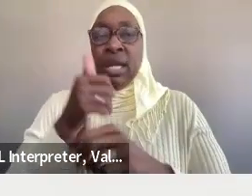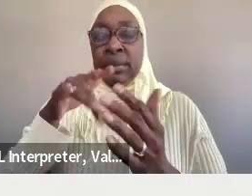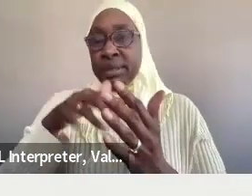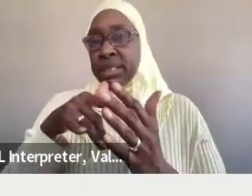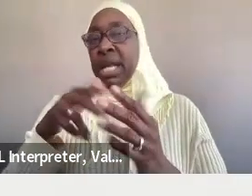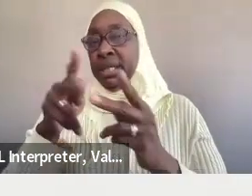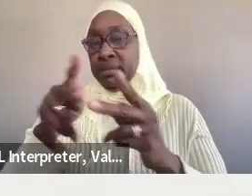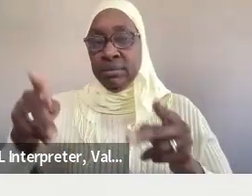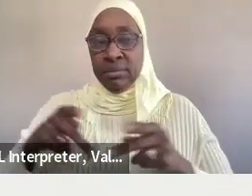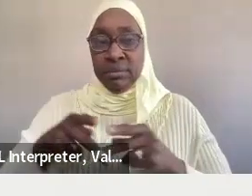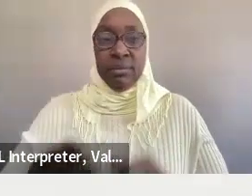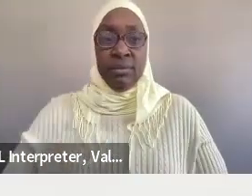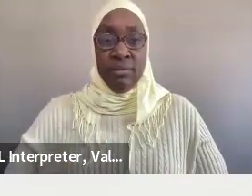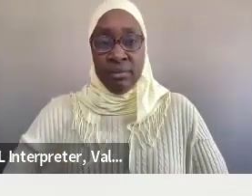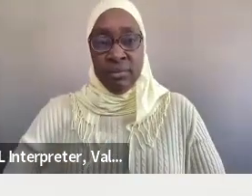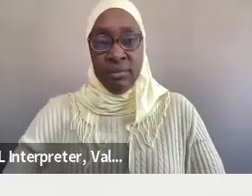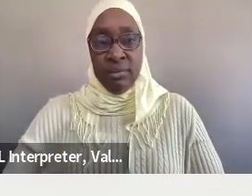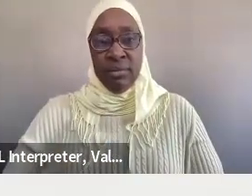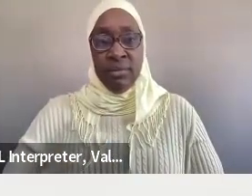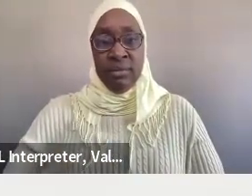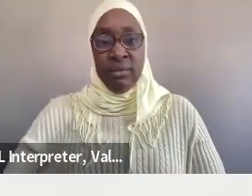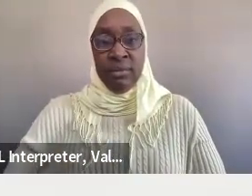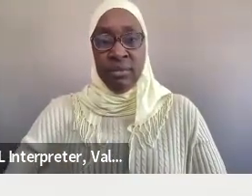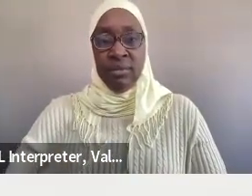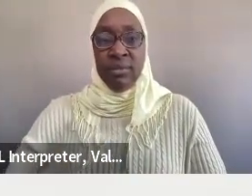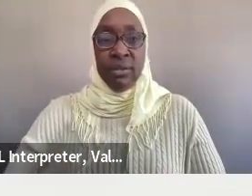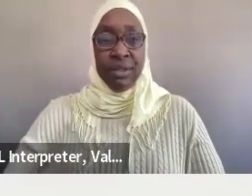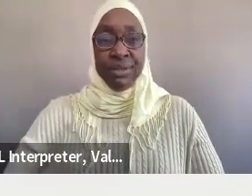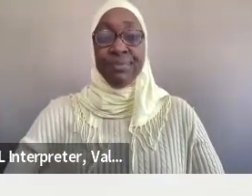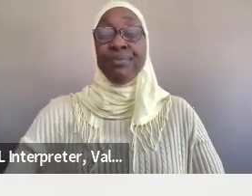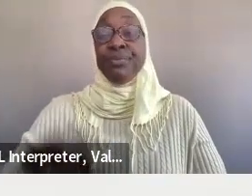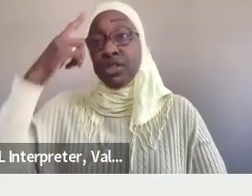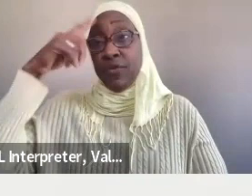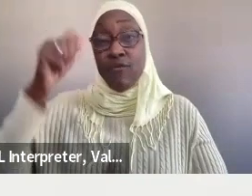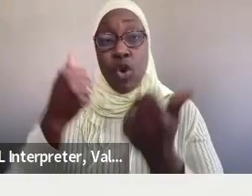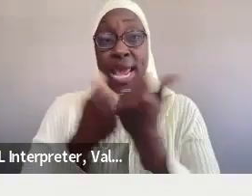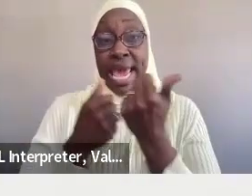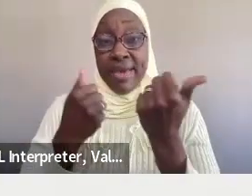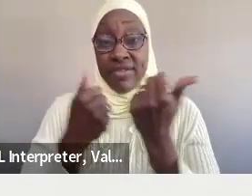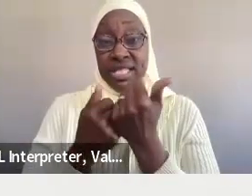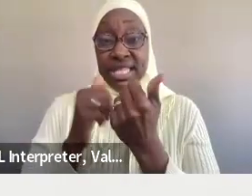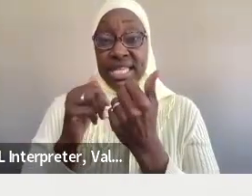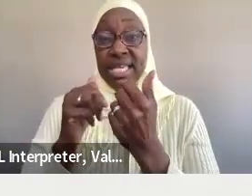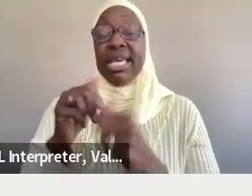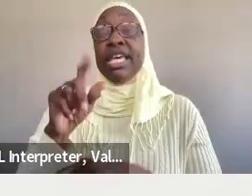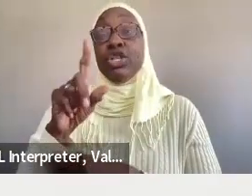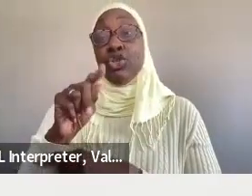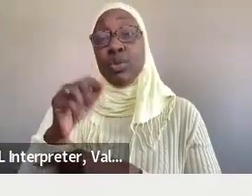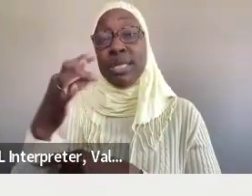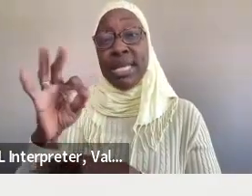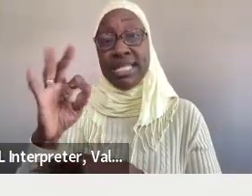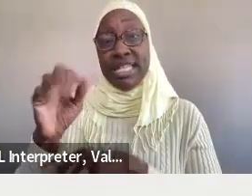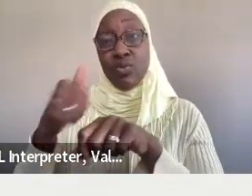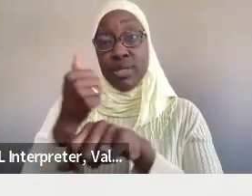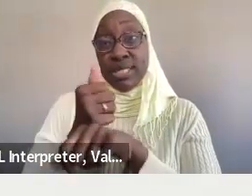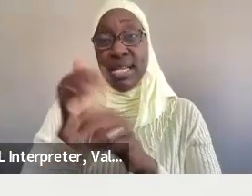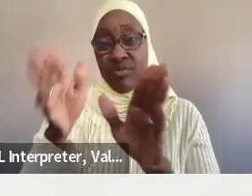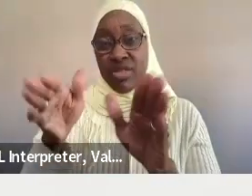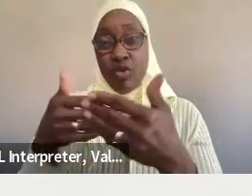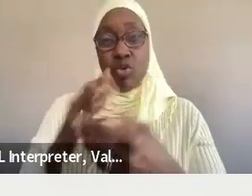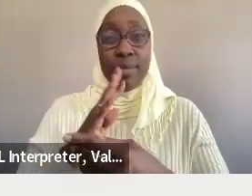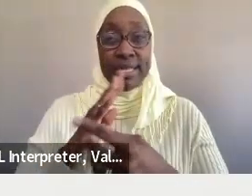terms of advocacy, we created the study space that was created in 2019, the room in the library. And